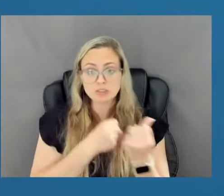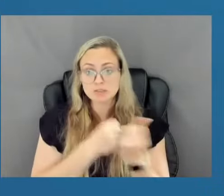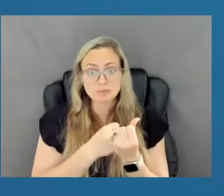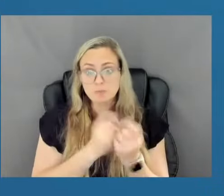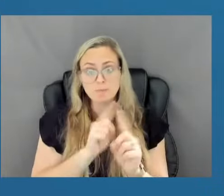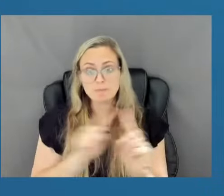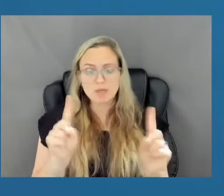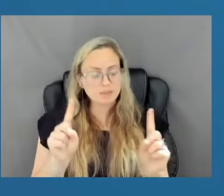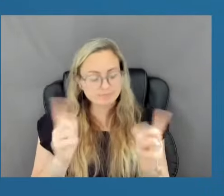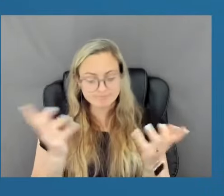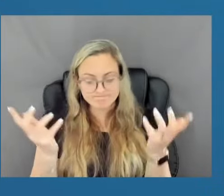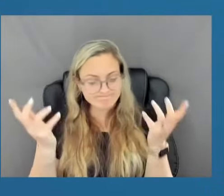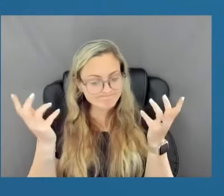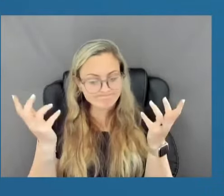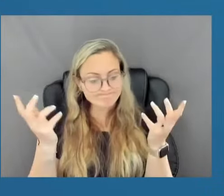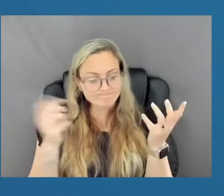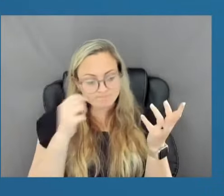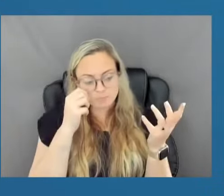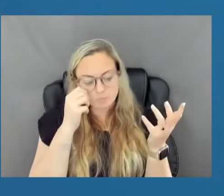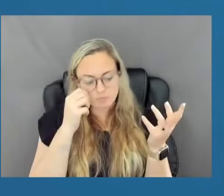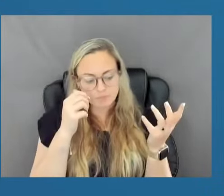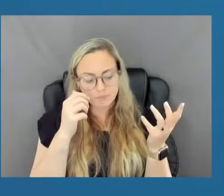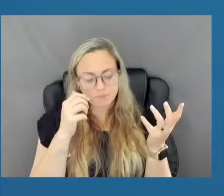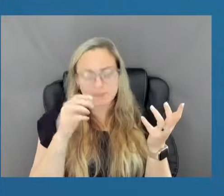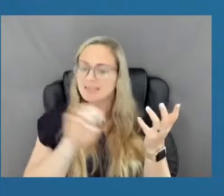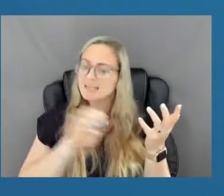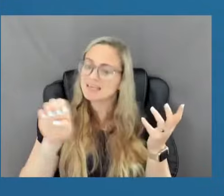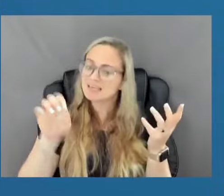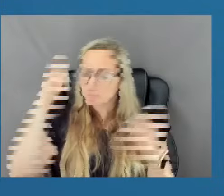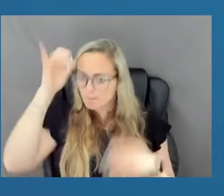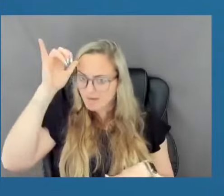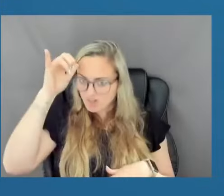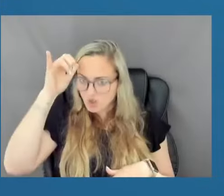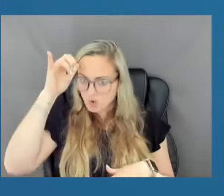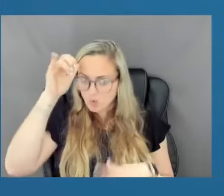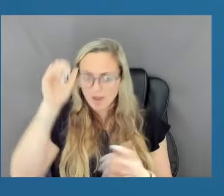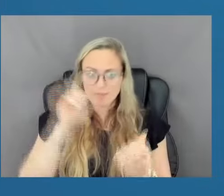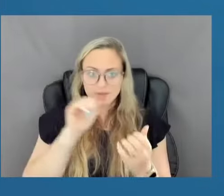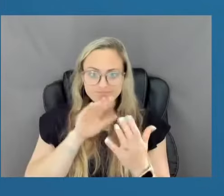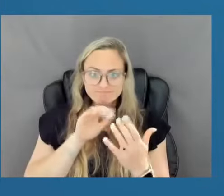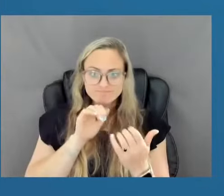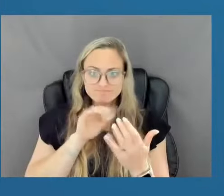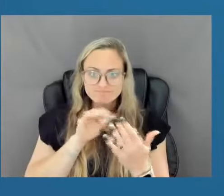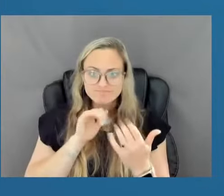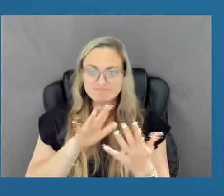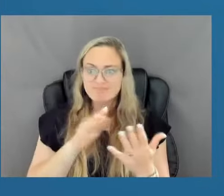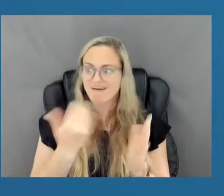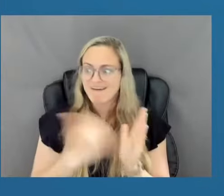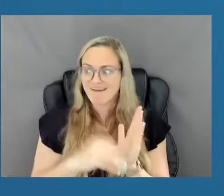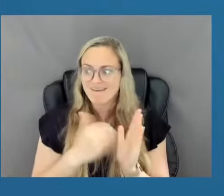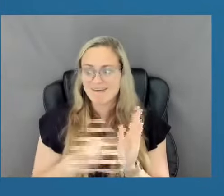also the fact that East Buffalo had been facing disinvestment for decades.